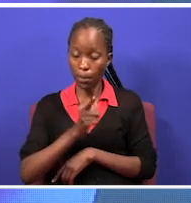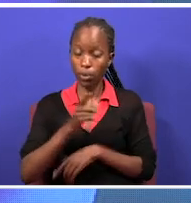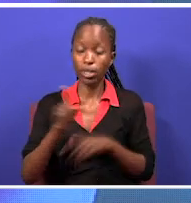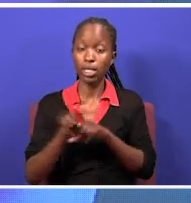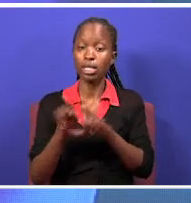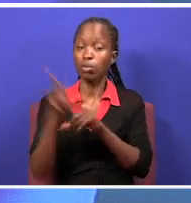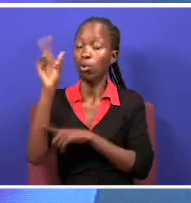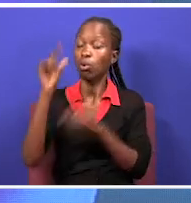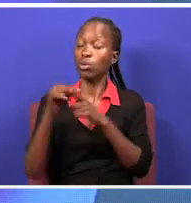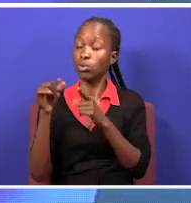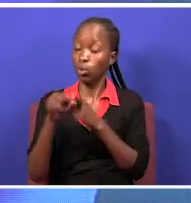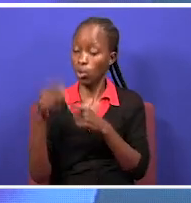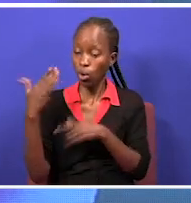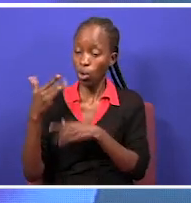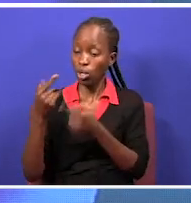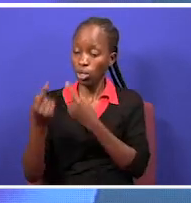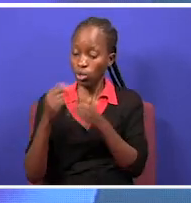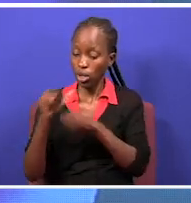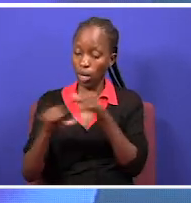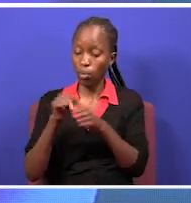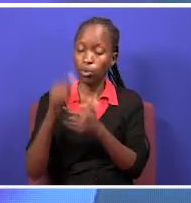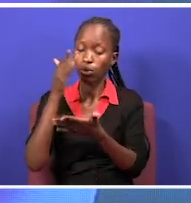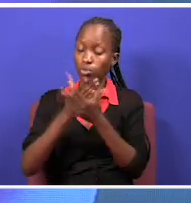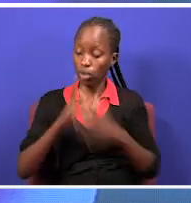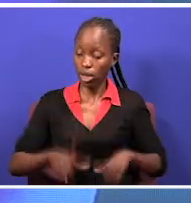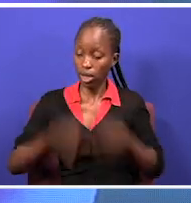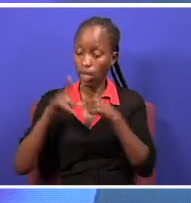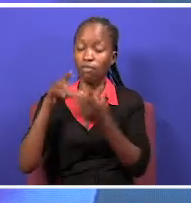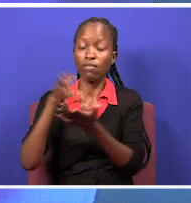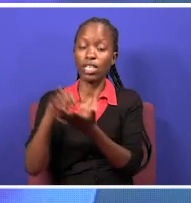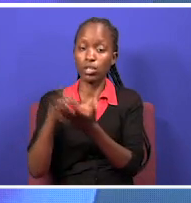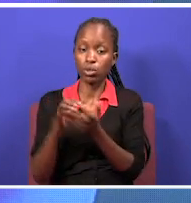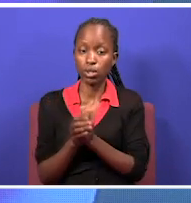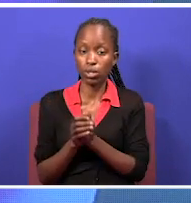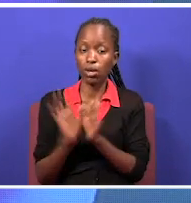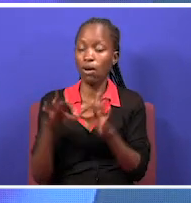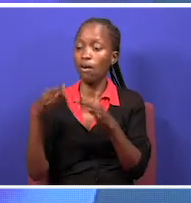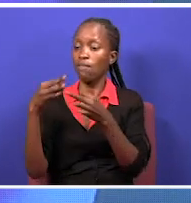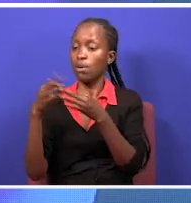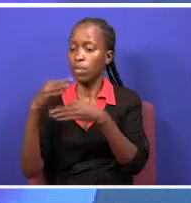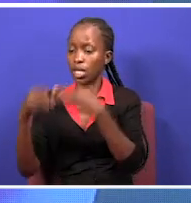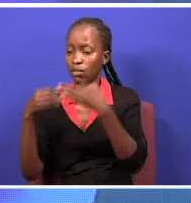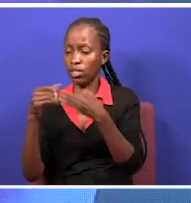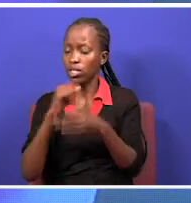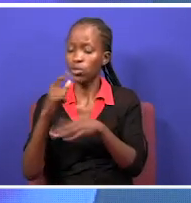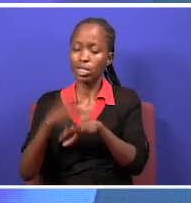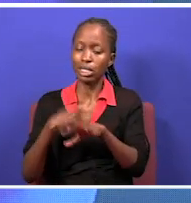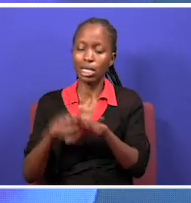will often address real life issues. Family devotions is not the time to